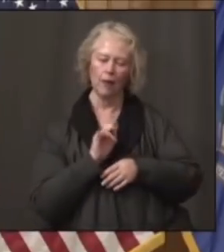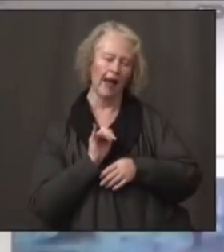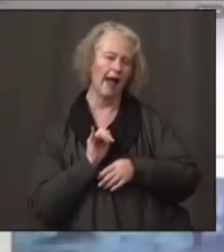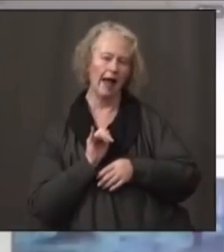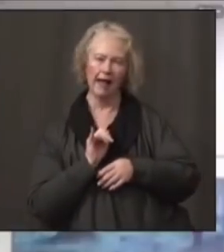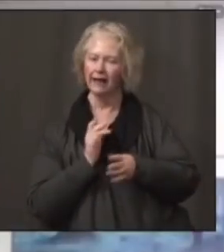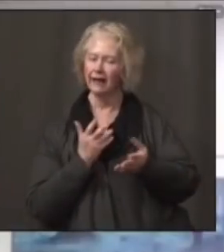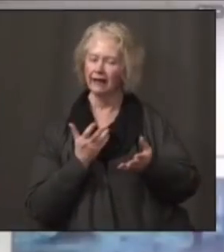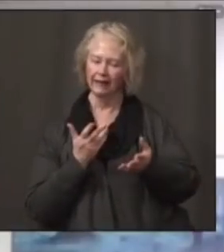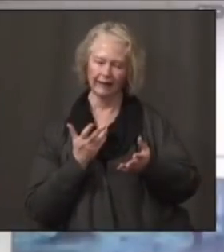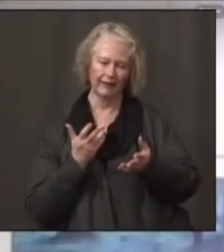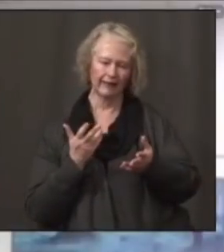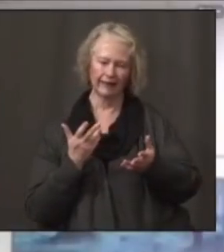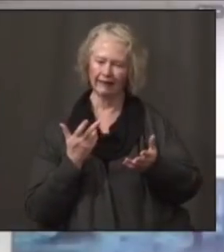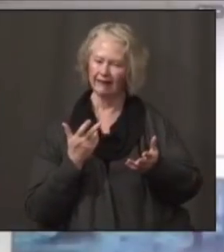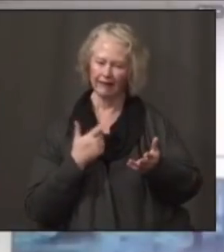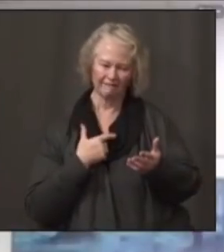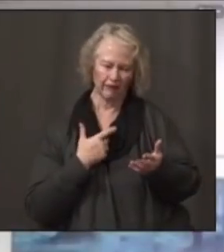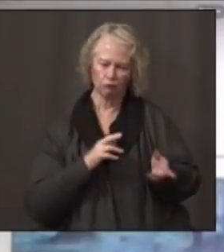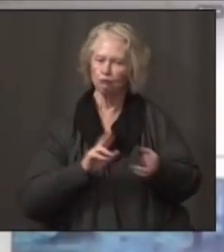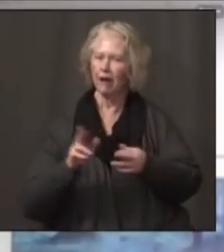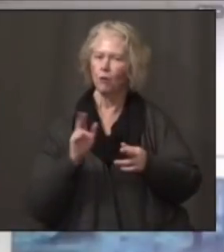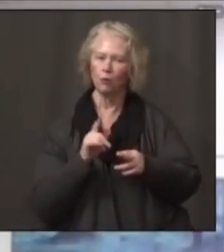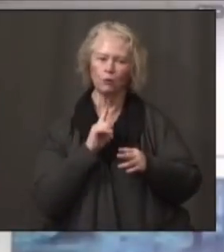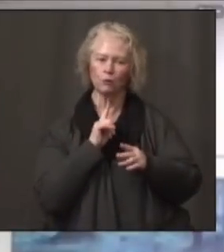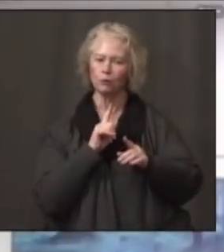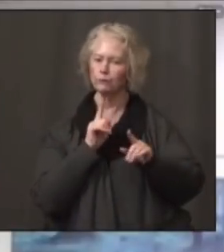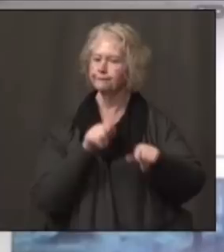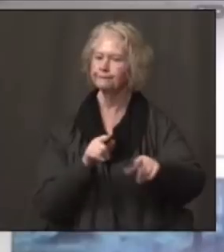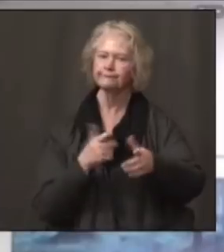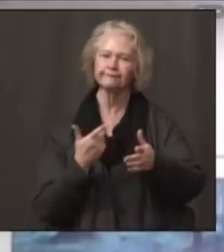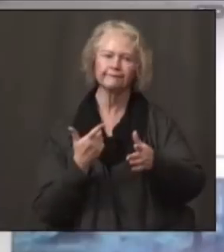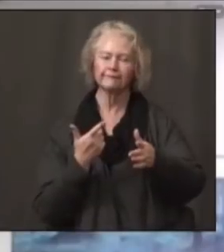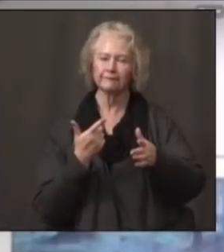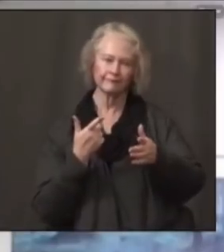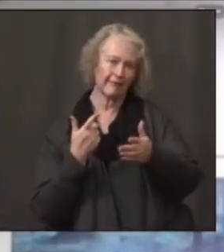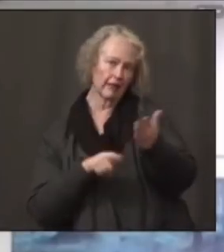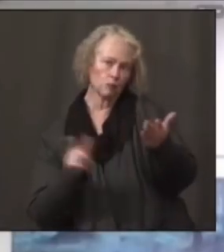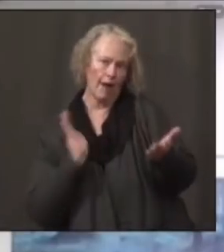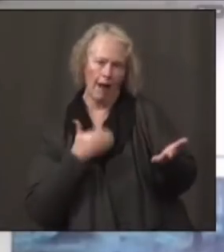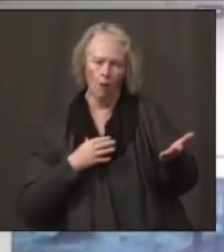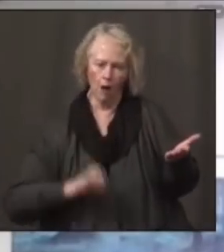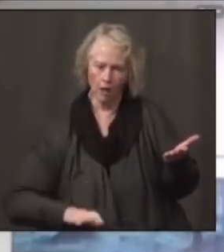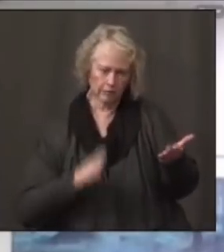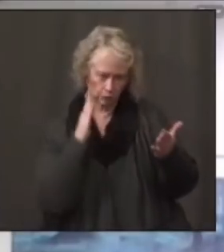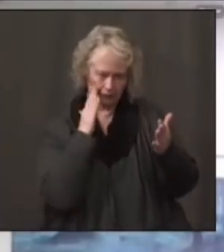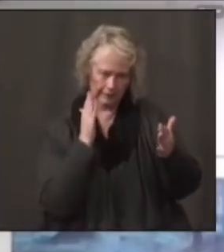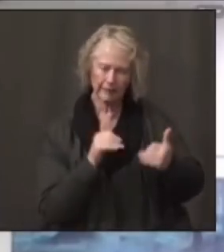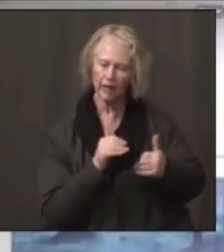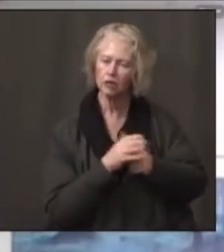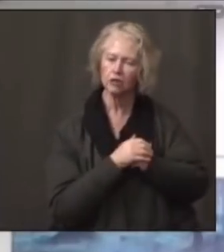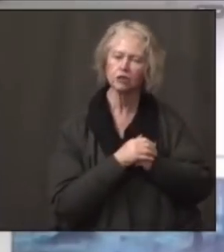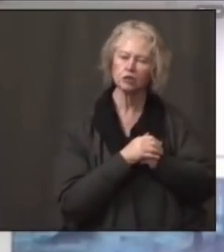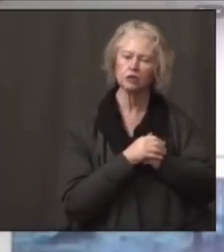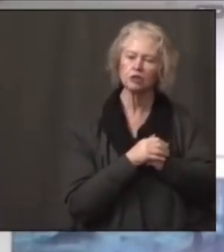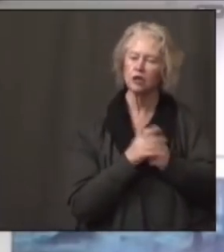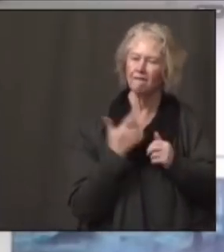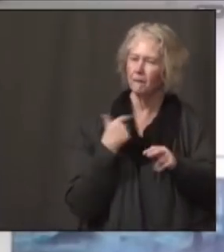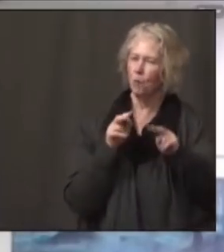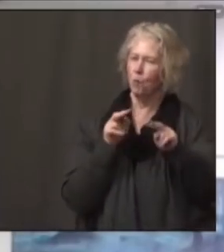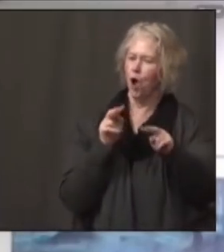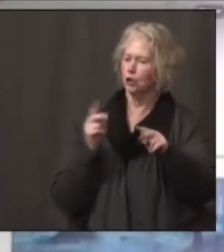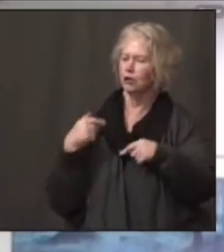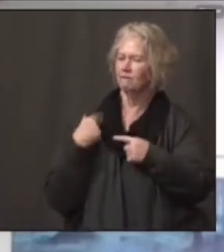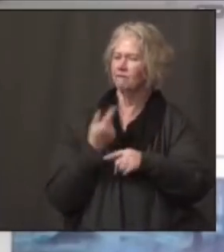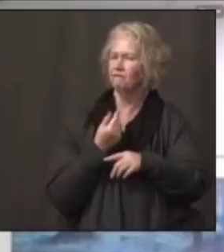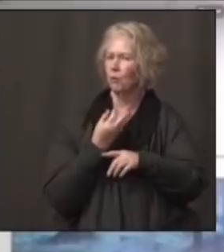handle the storm and respond quickly and safely as our customers expect of us. We've been monitoring the weather for the past several days to make